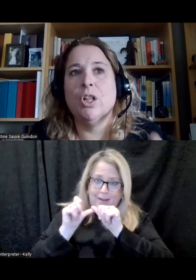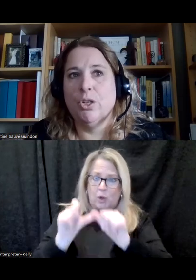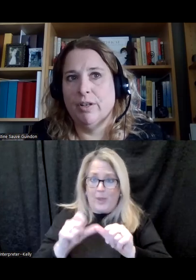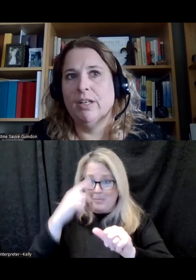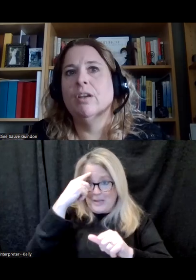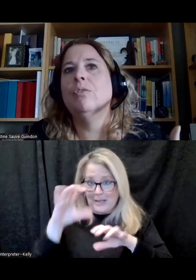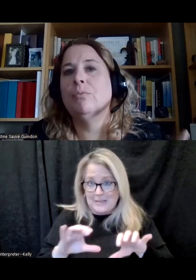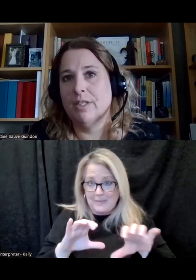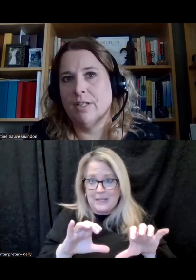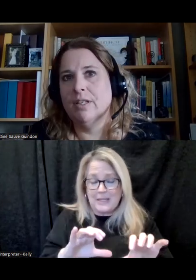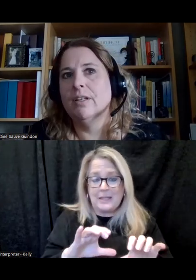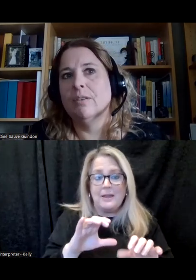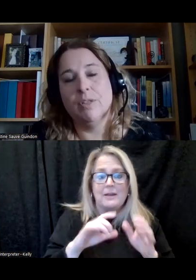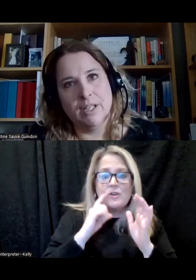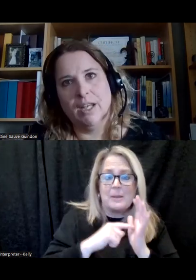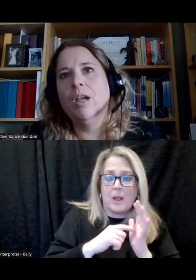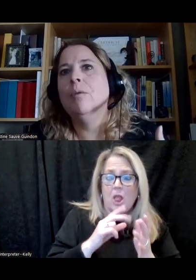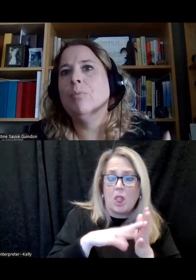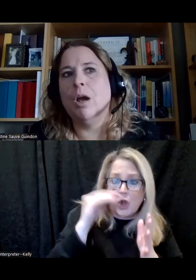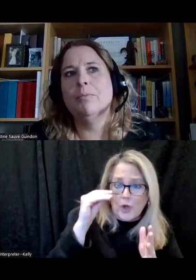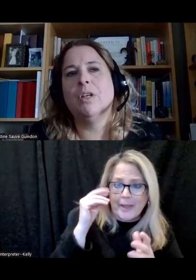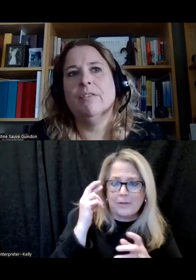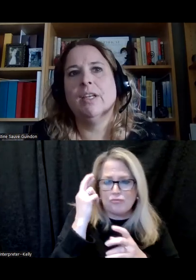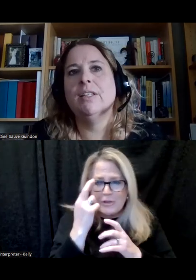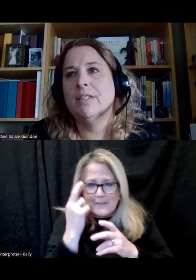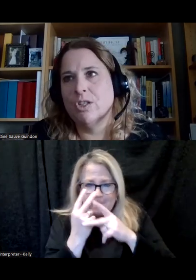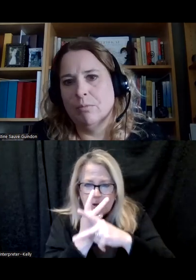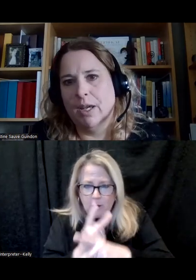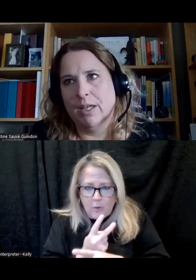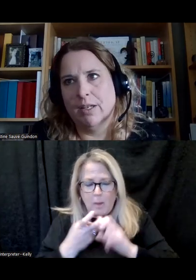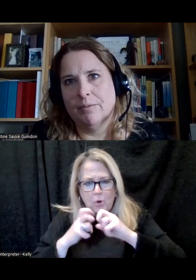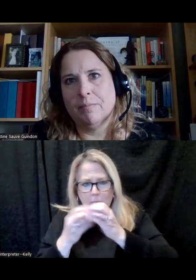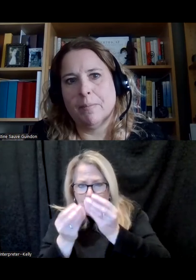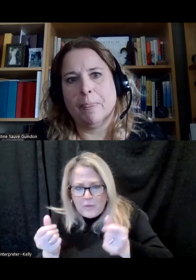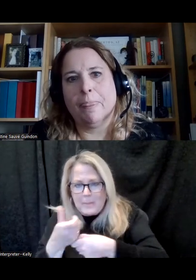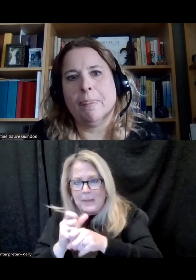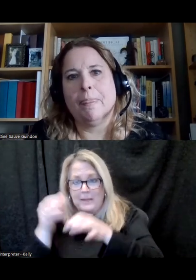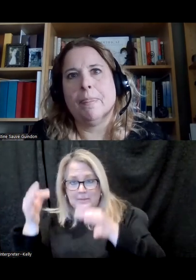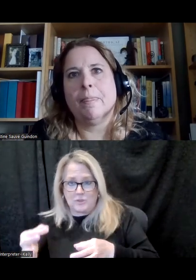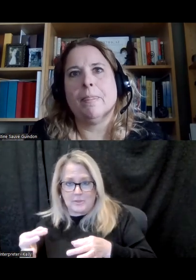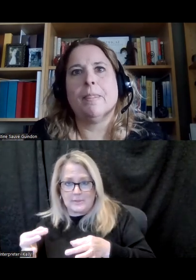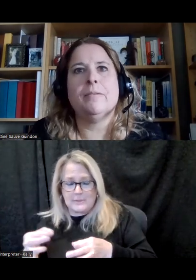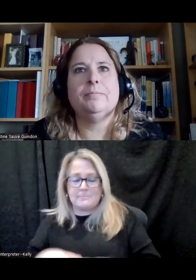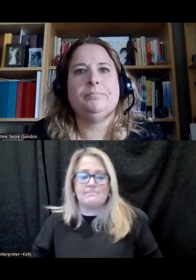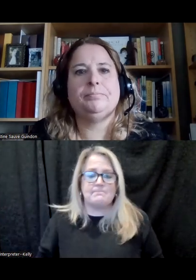as learning, reasoning, problem solving, and decision making.